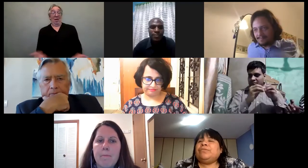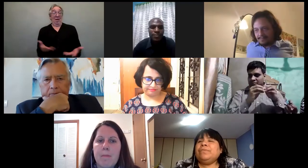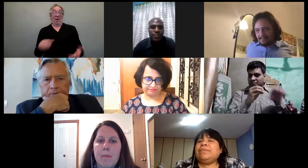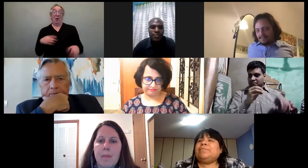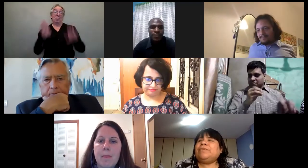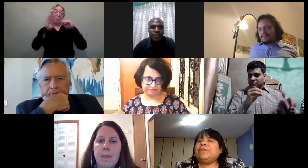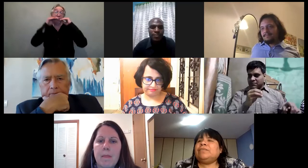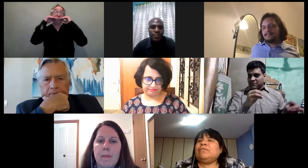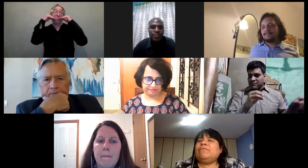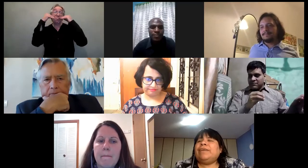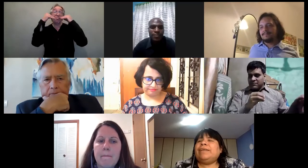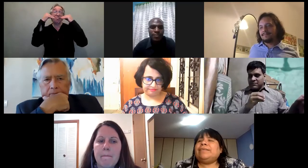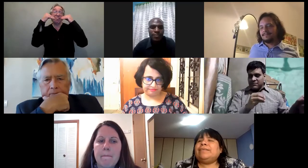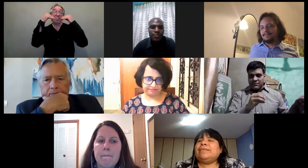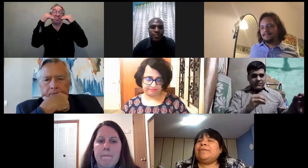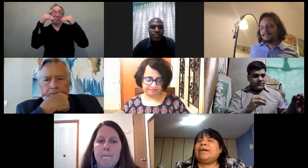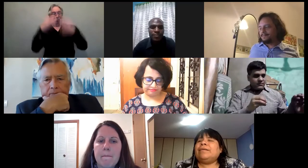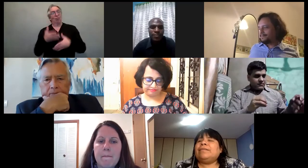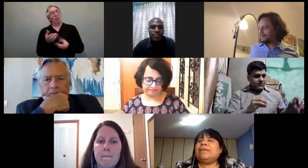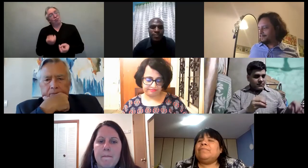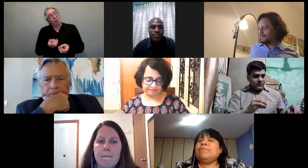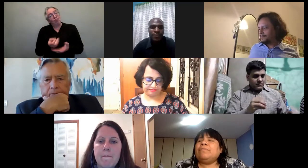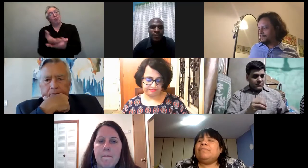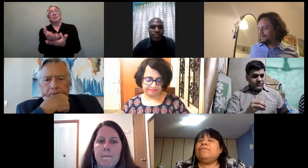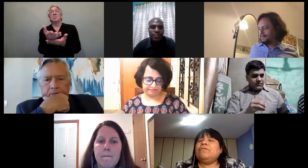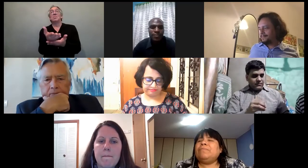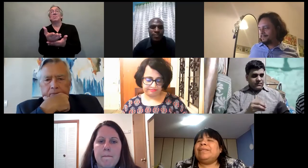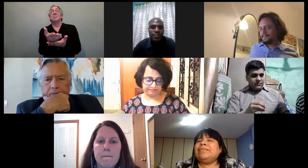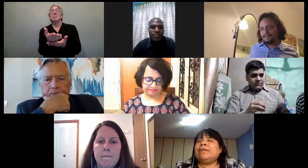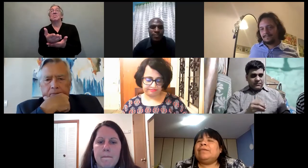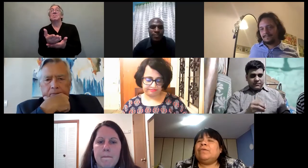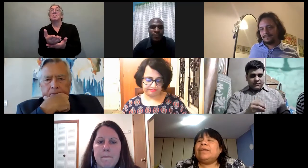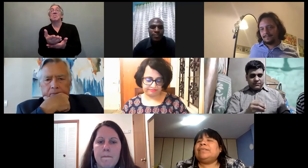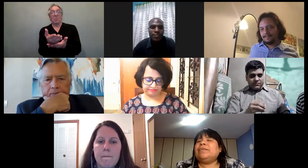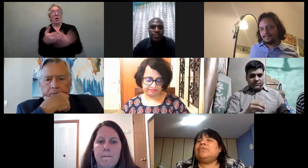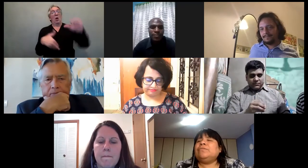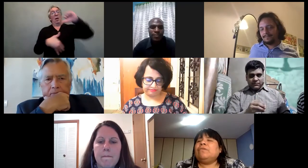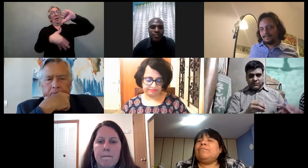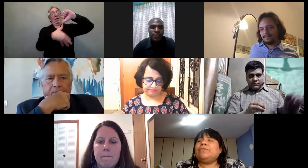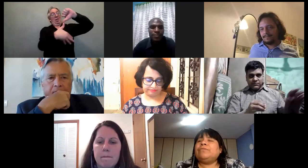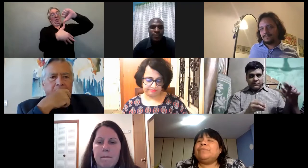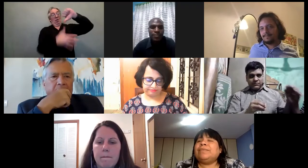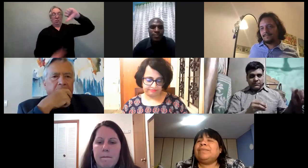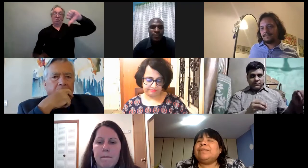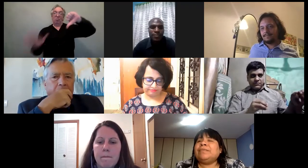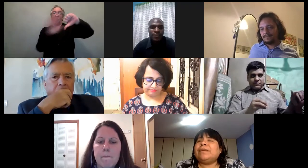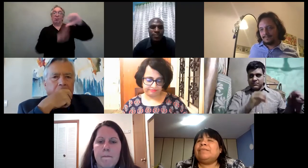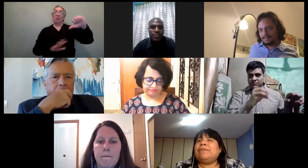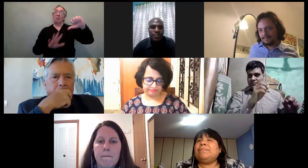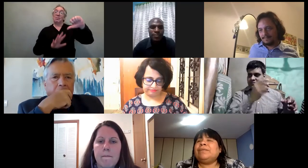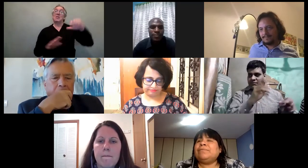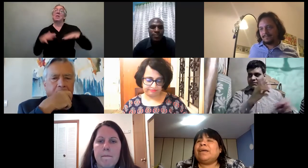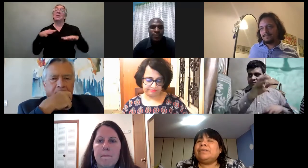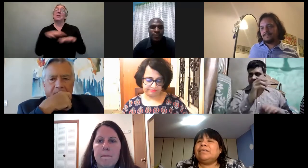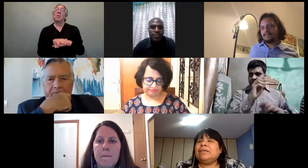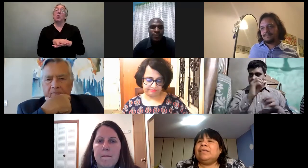with you the experience of the Latin American Network of Non-Governmental Organizations of Persons with Disabilities and Their